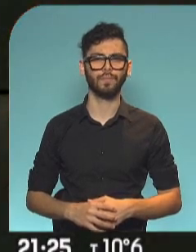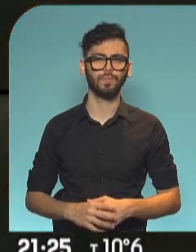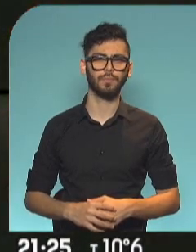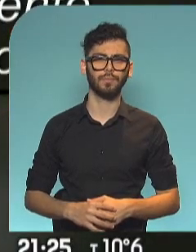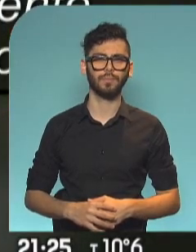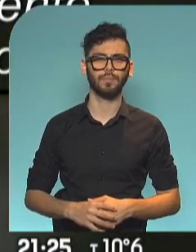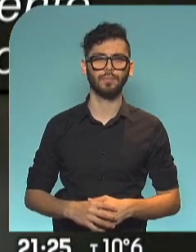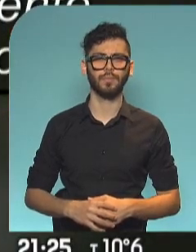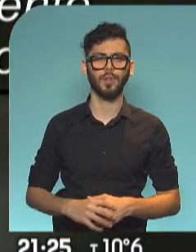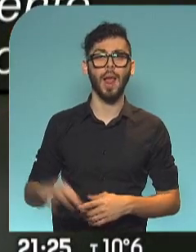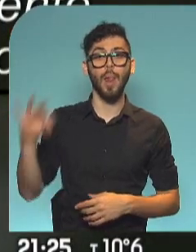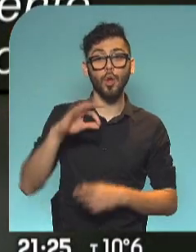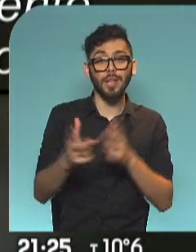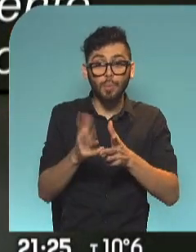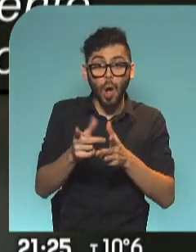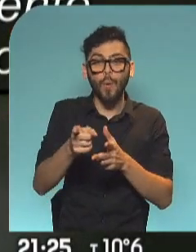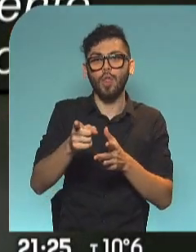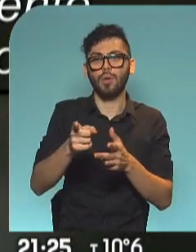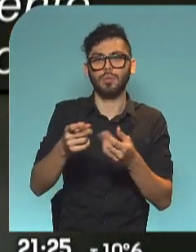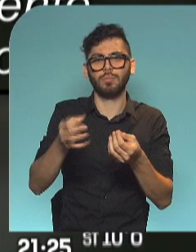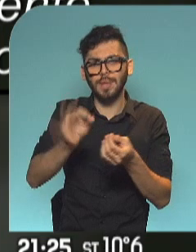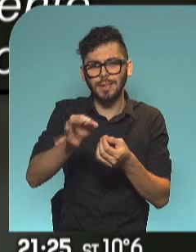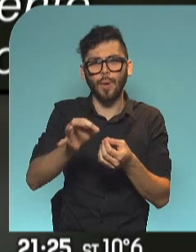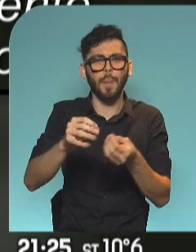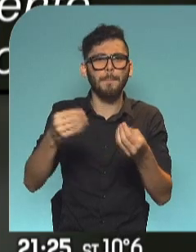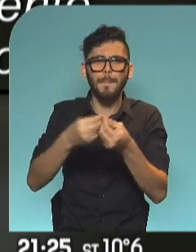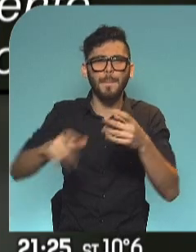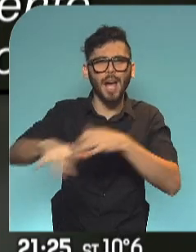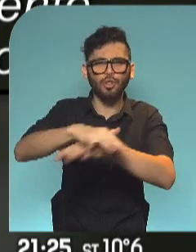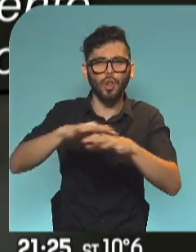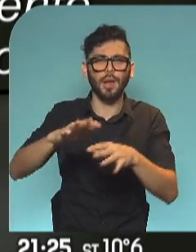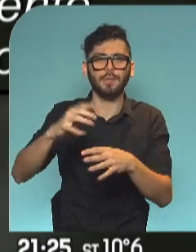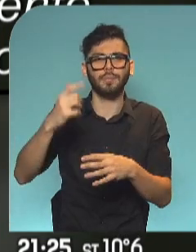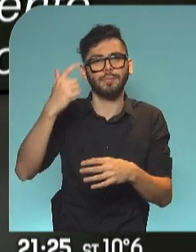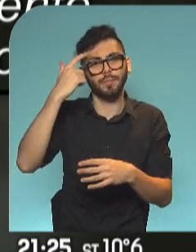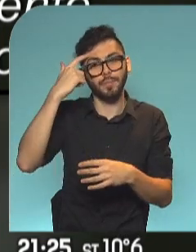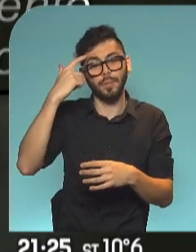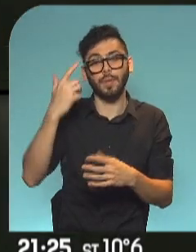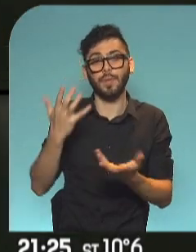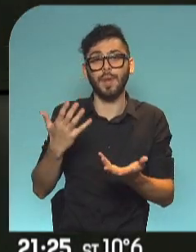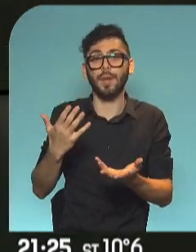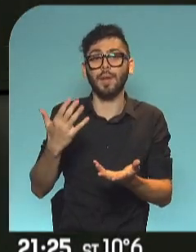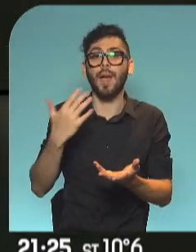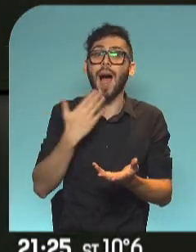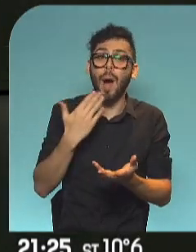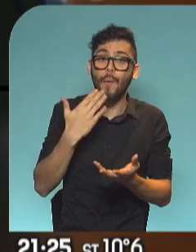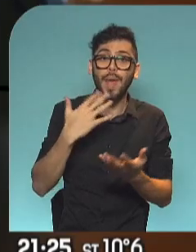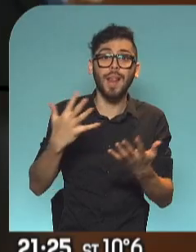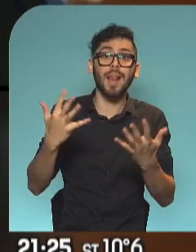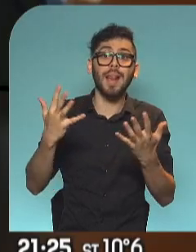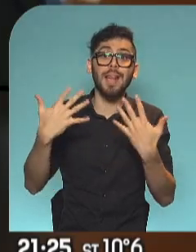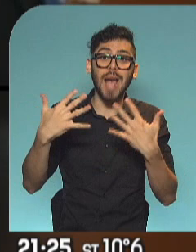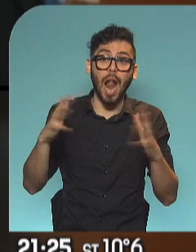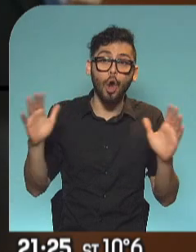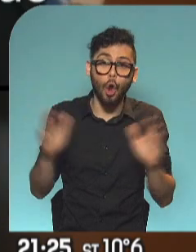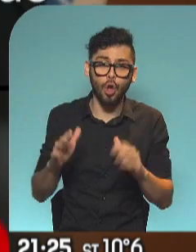virus that we're talking about having to do. You know, a lot of people think that goes away in April with the heat, as the heat comes in. As you look